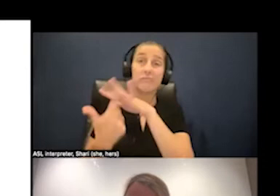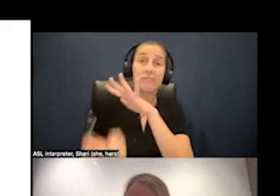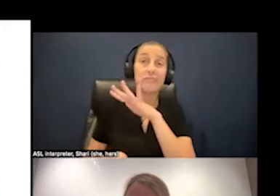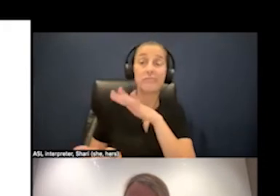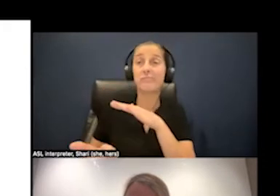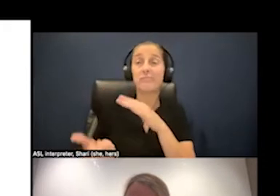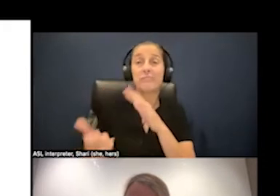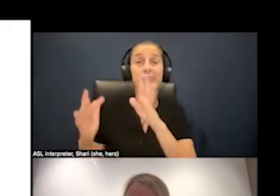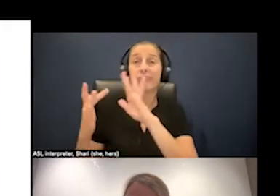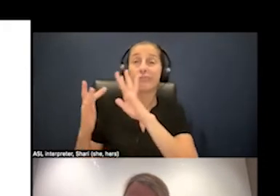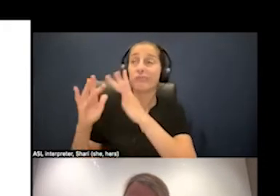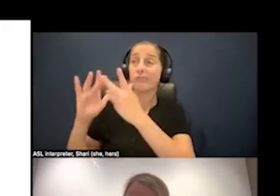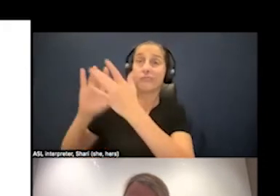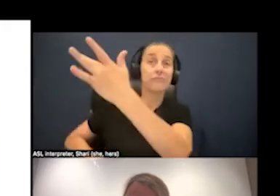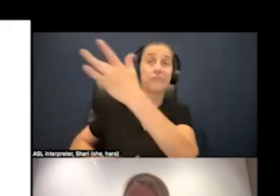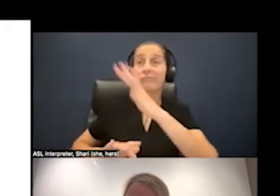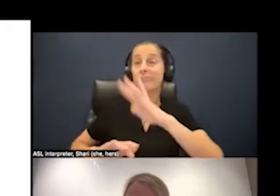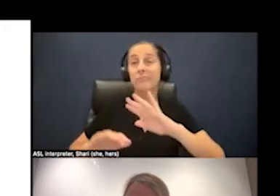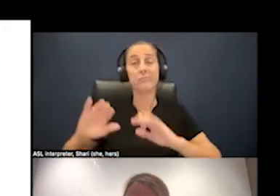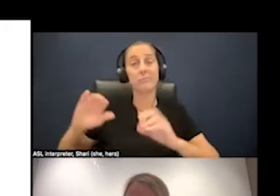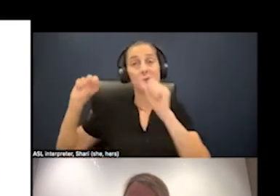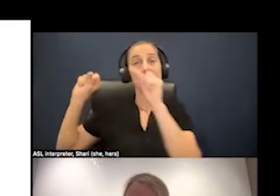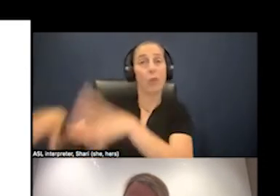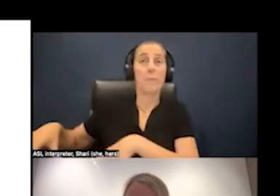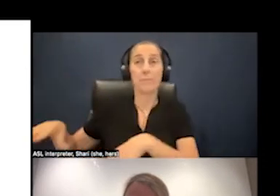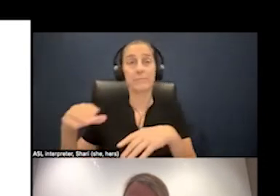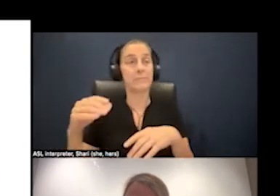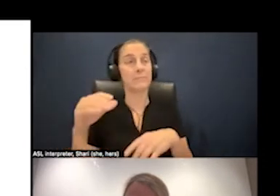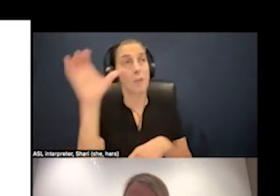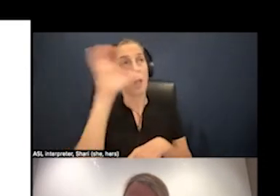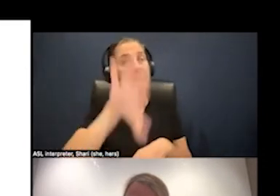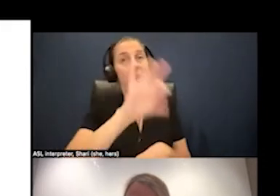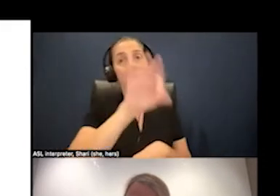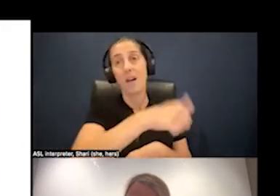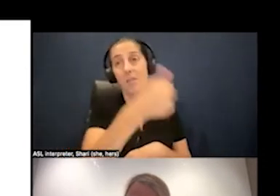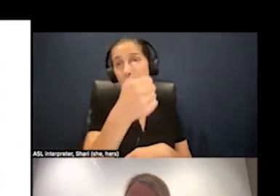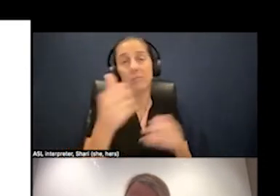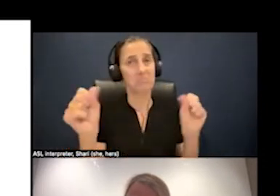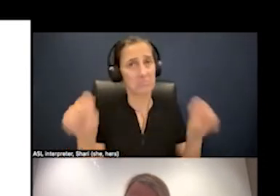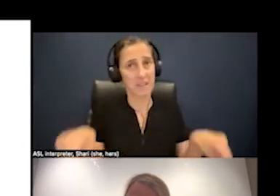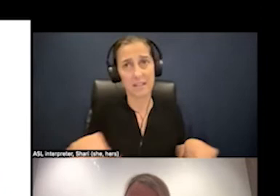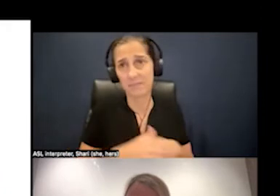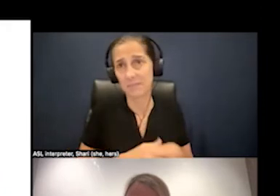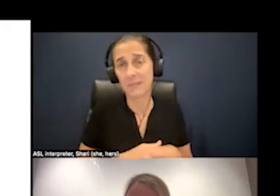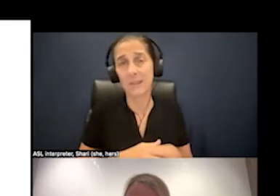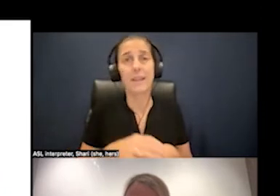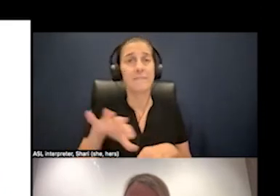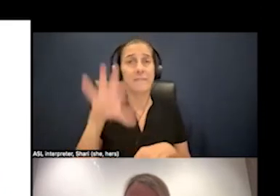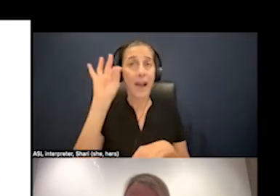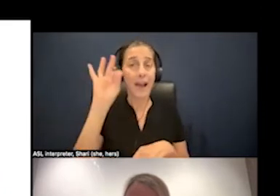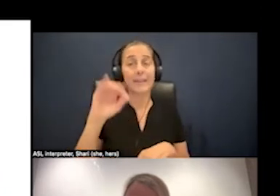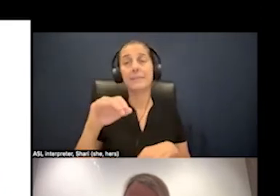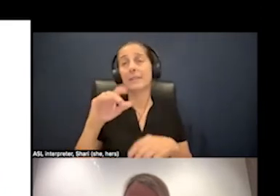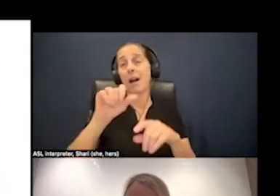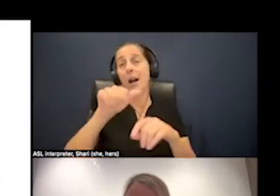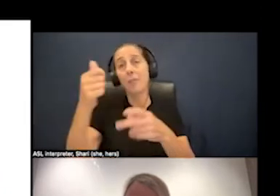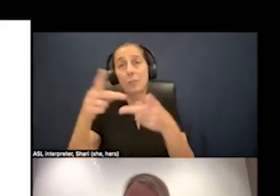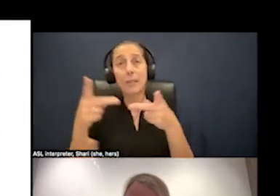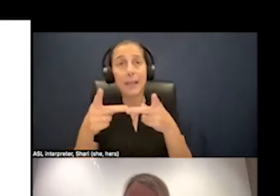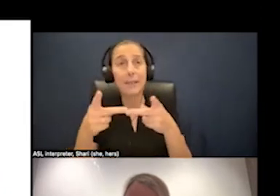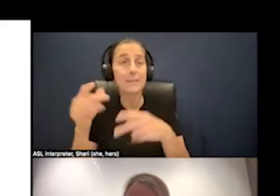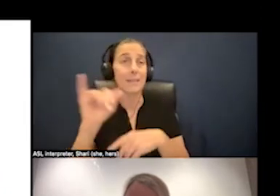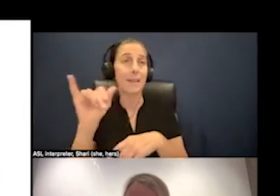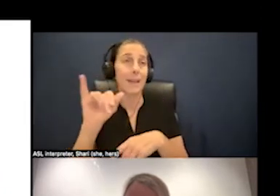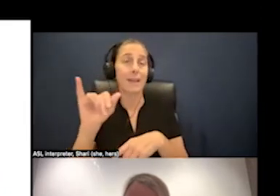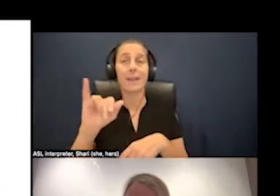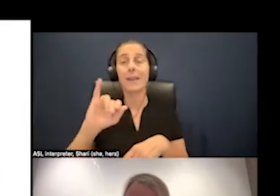that person's view and going to see somebody else, finding a resource like the Massachusetts Transgender Political Coalition,